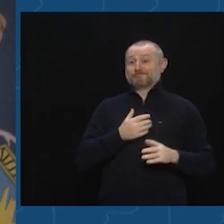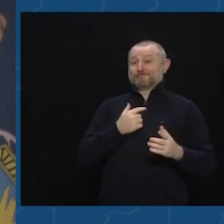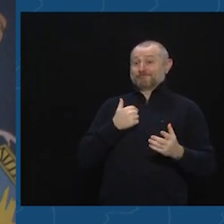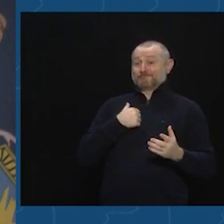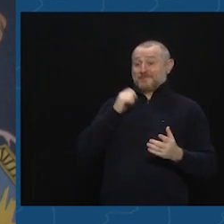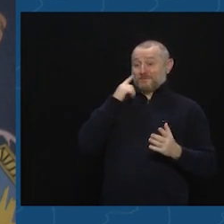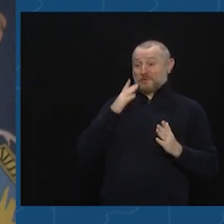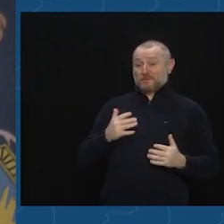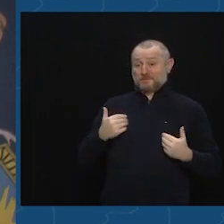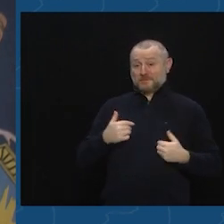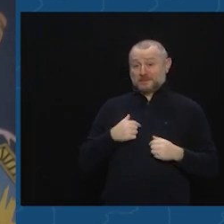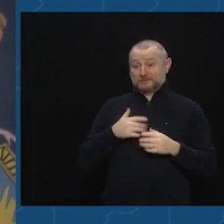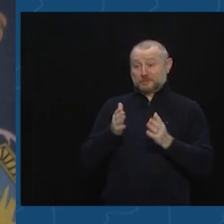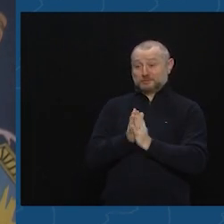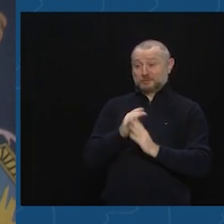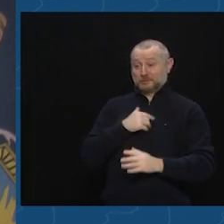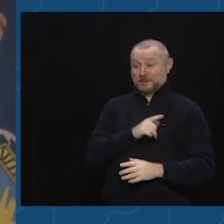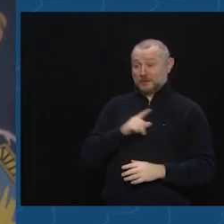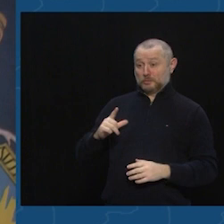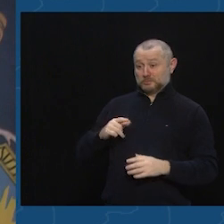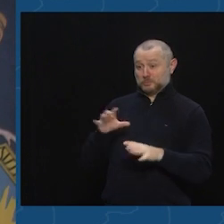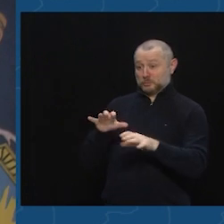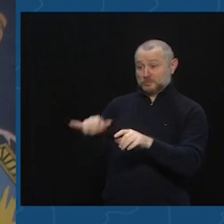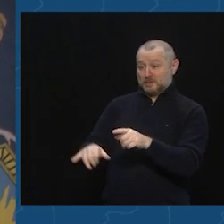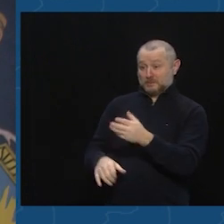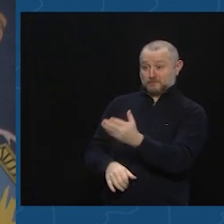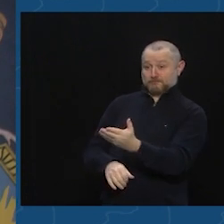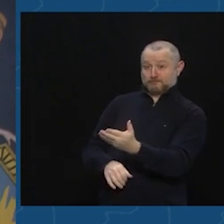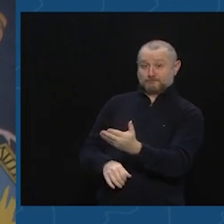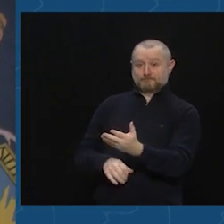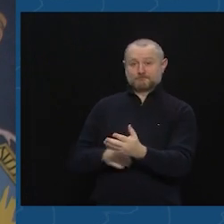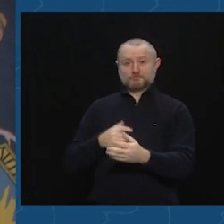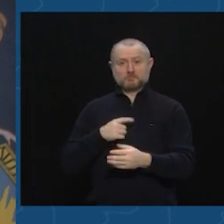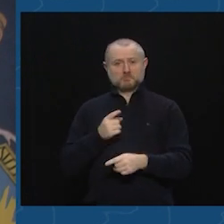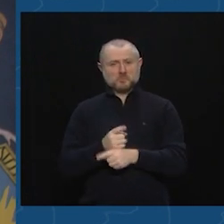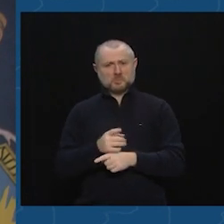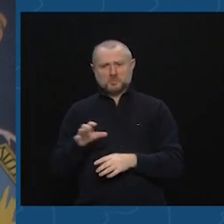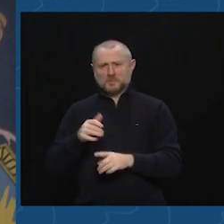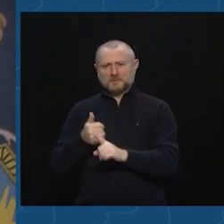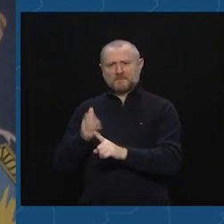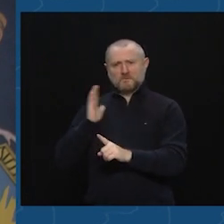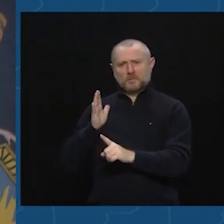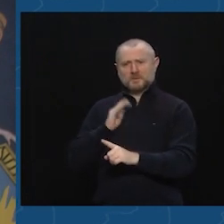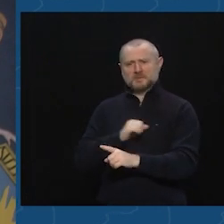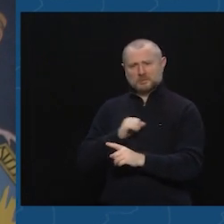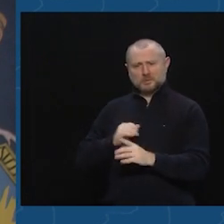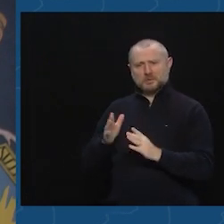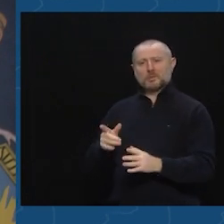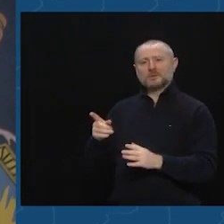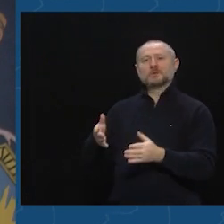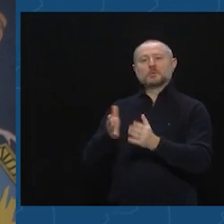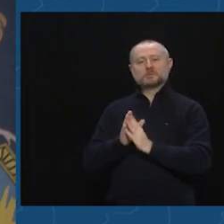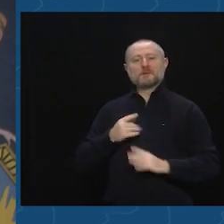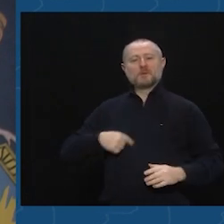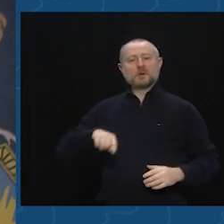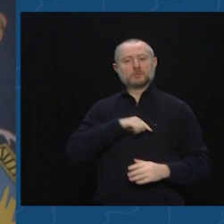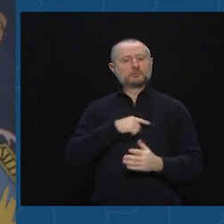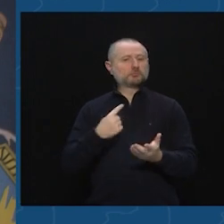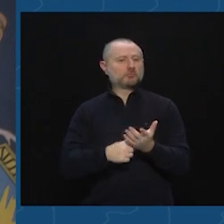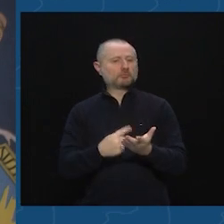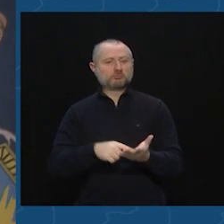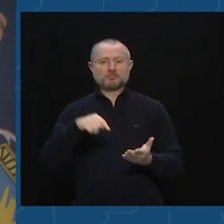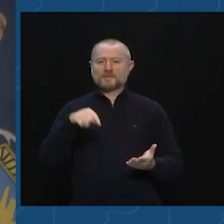for us to have this conversation, and he's a former senator, and he certainly knows the process that's involved in making changes. Changes were